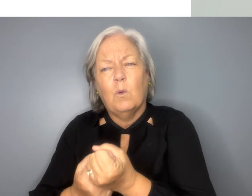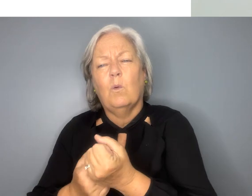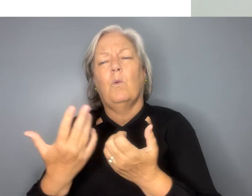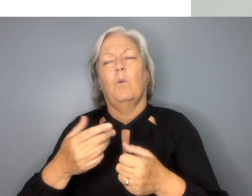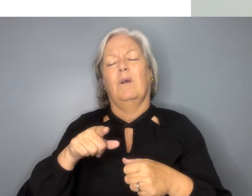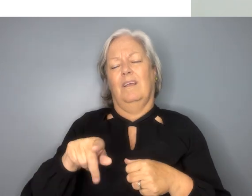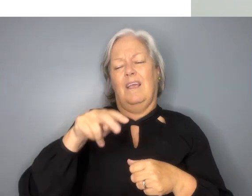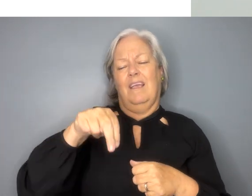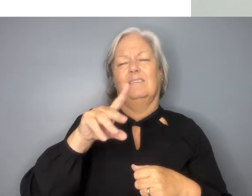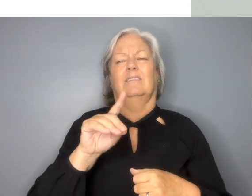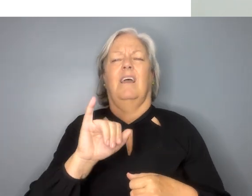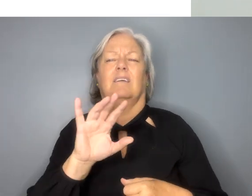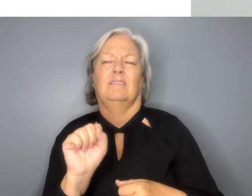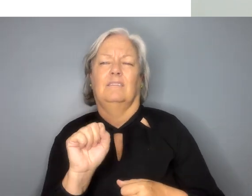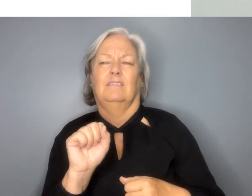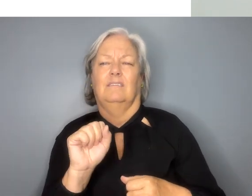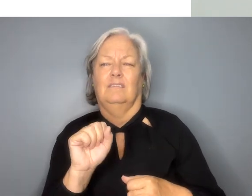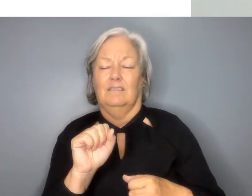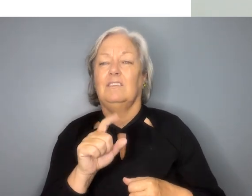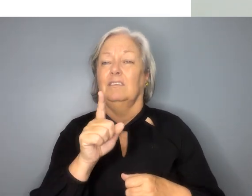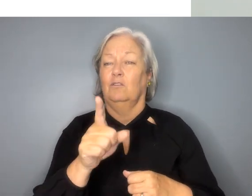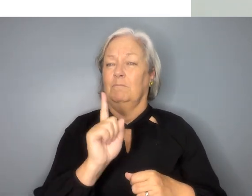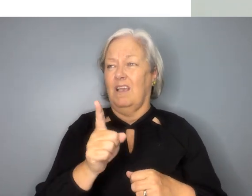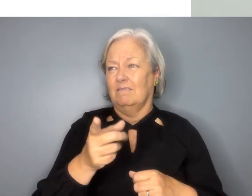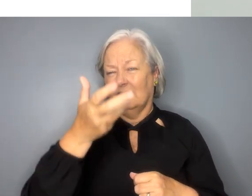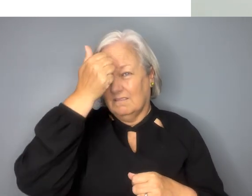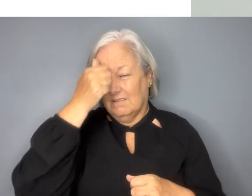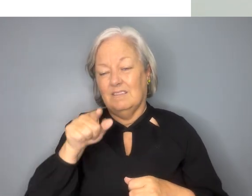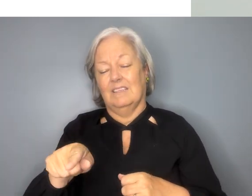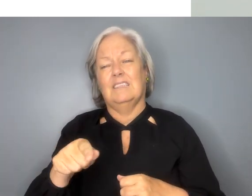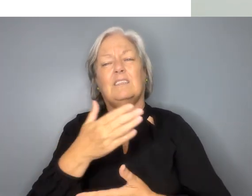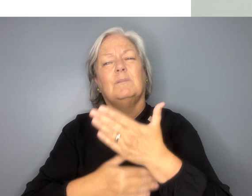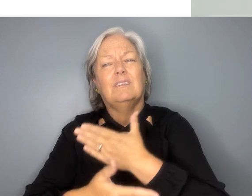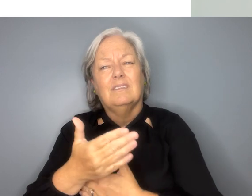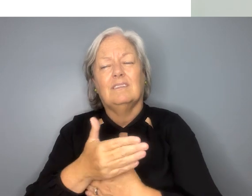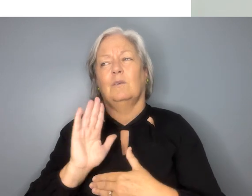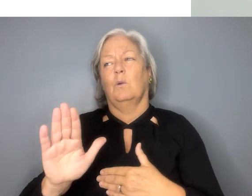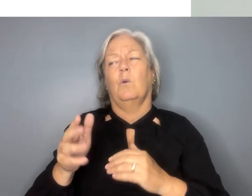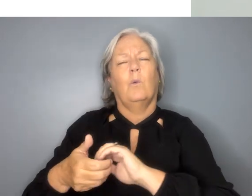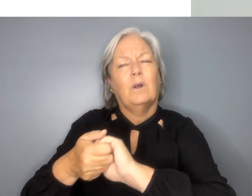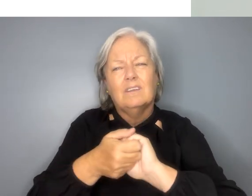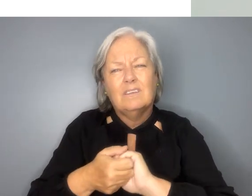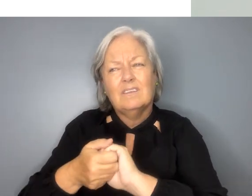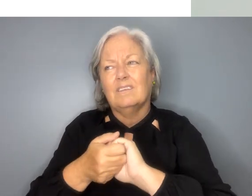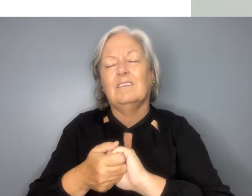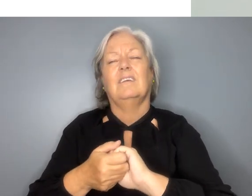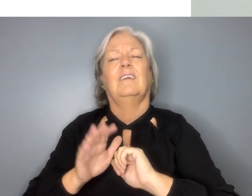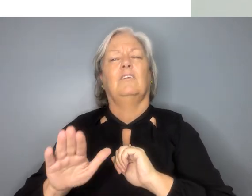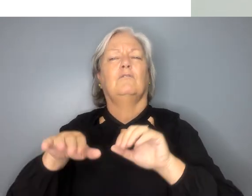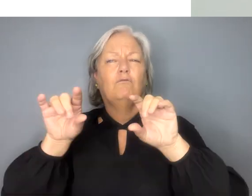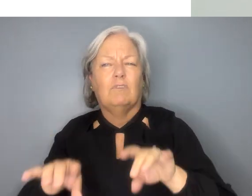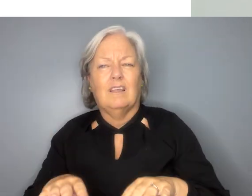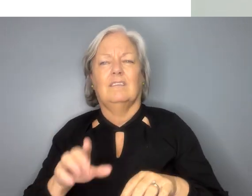providers and the National Disability Insurance Scheme. It's important to keep in mind that despite various disability-specific organisations